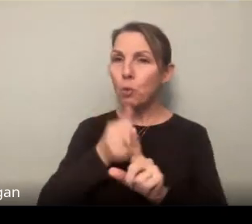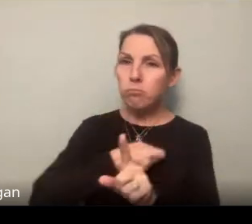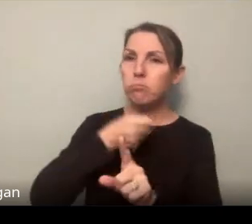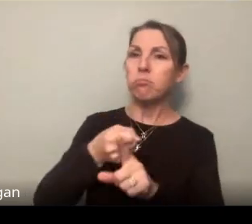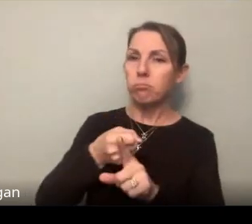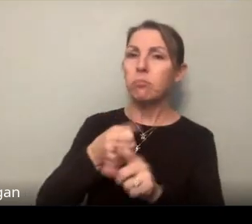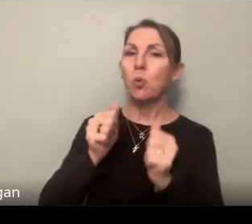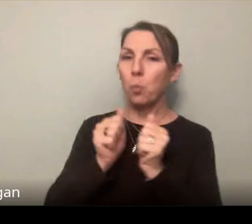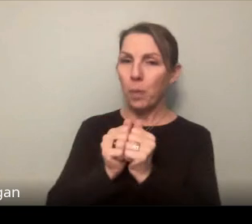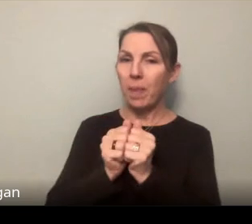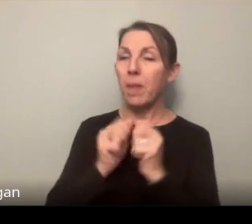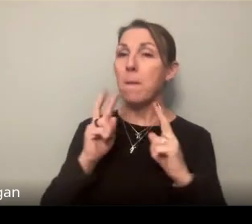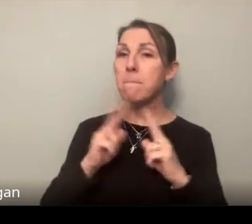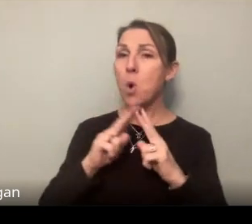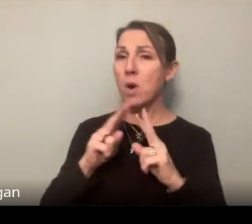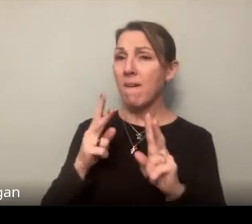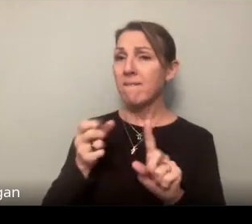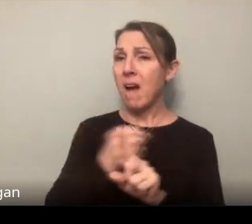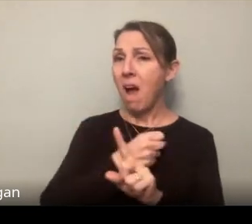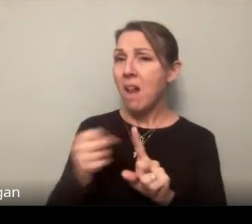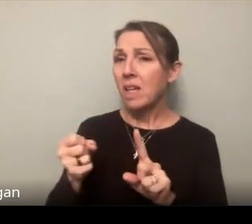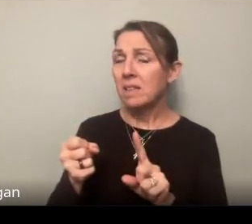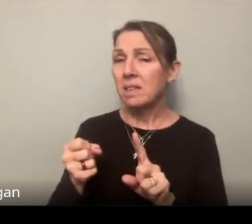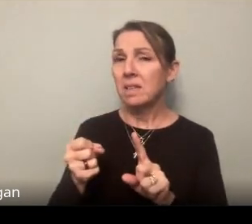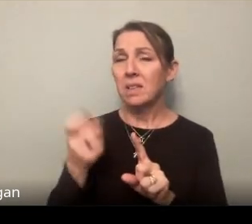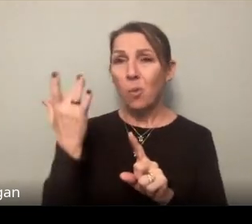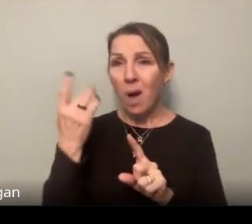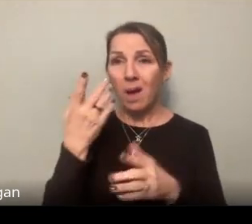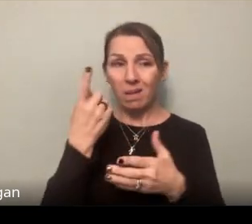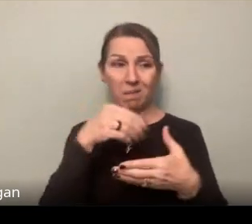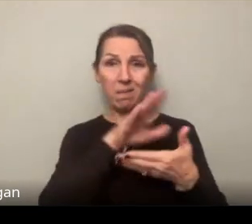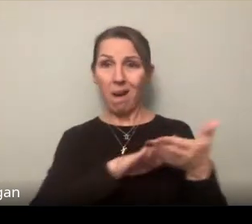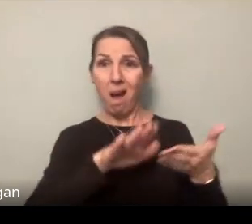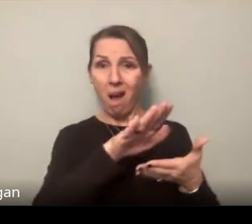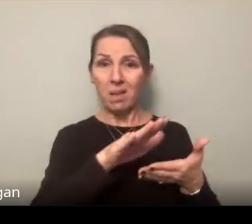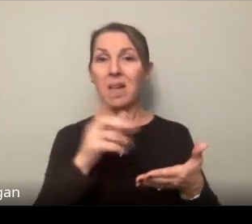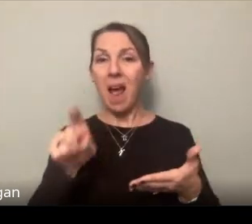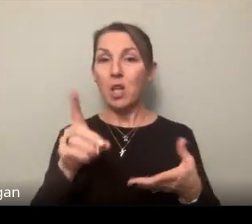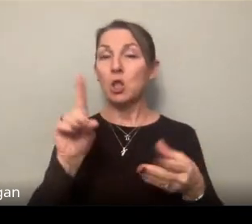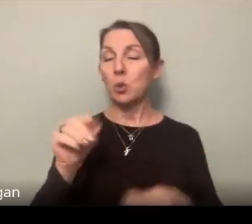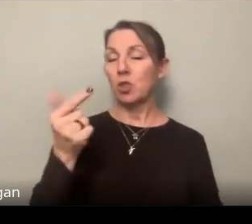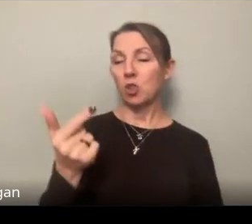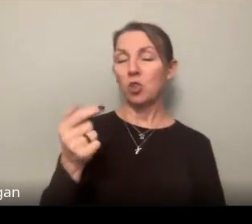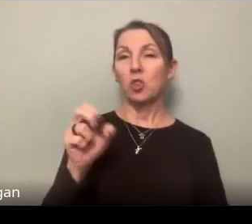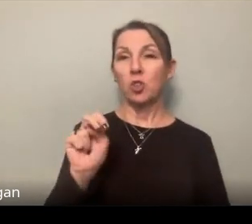intimate partner violence because while I was in college, I had to do what's called a genogram. You Mm-hmm. familiar with a Yes. genogram?